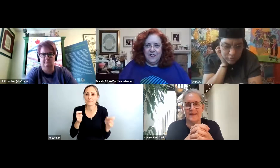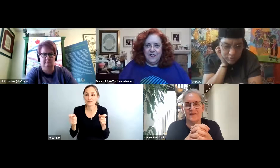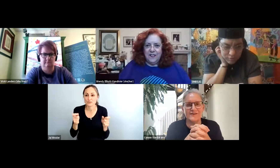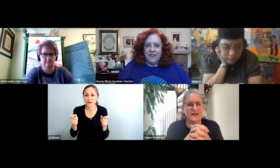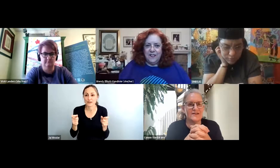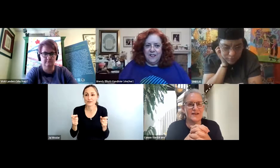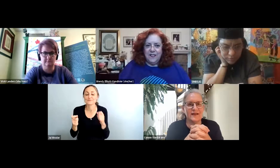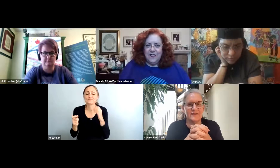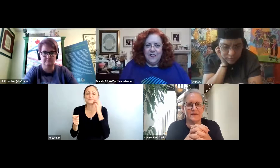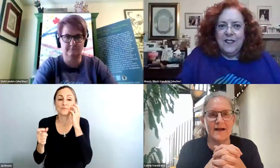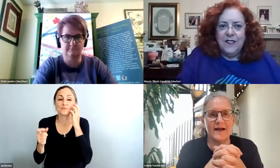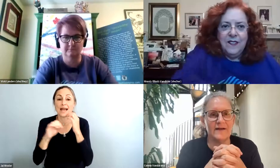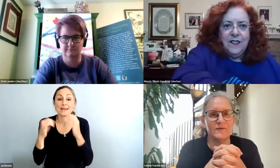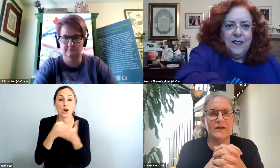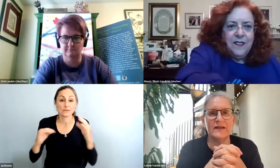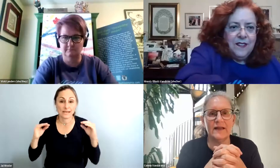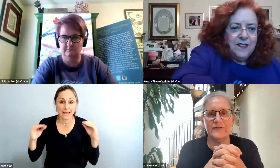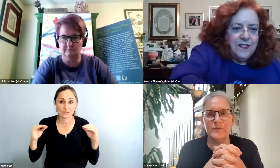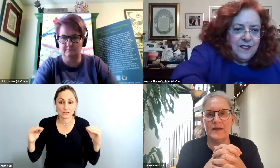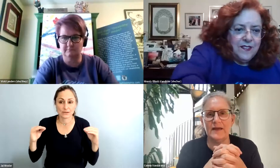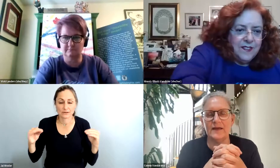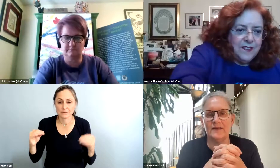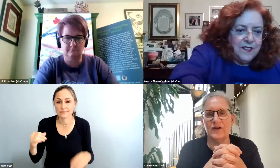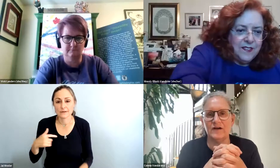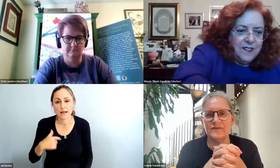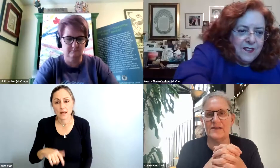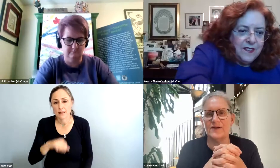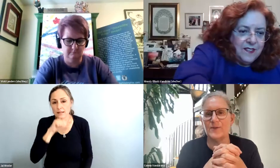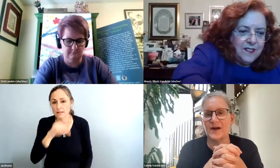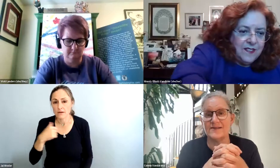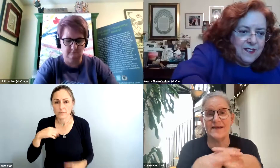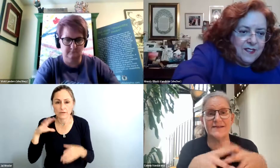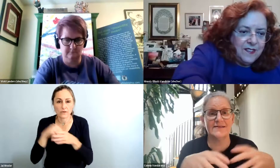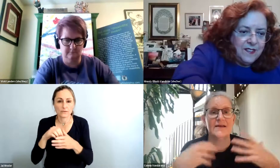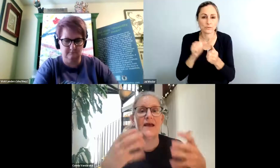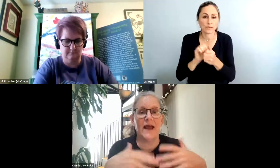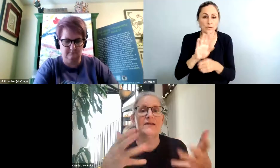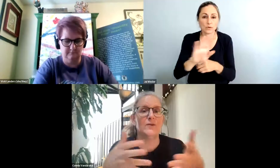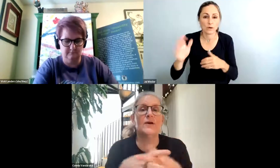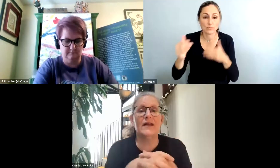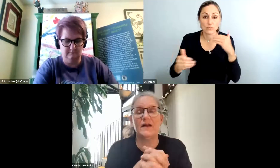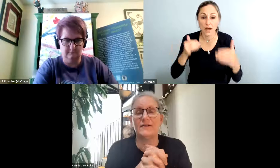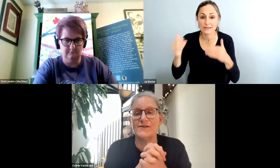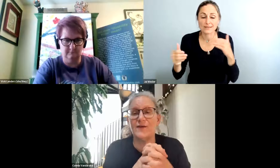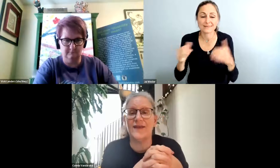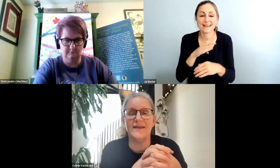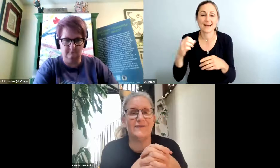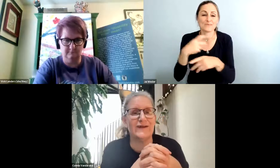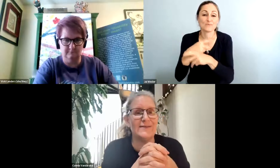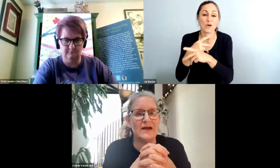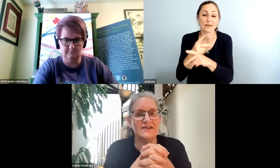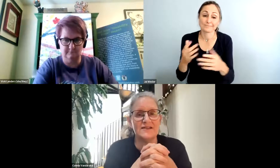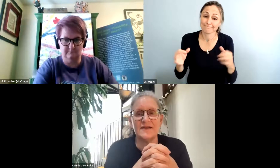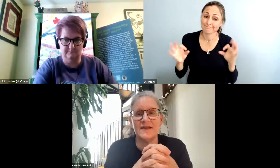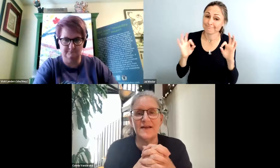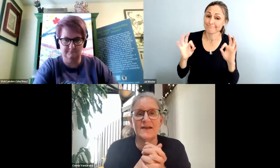and arts educator, I really loved being involved in your process and your product. So thank you